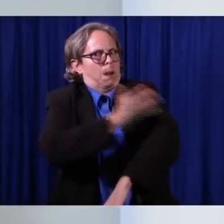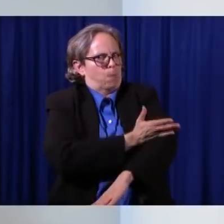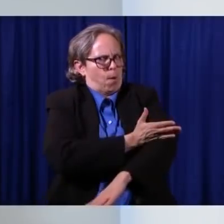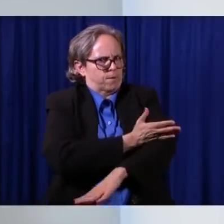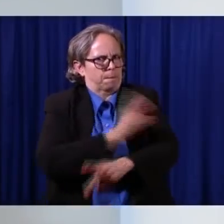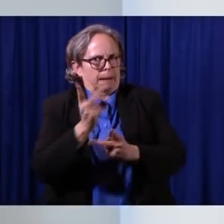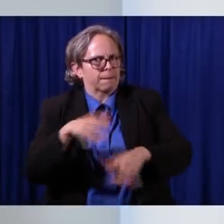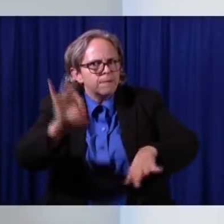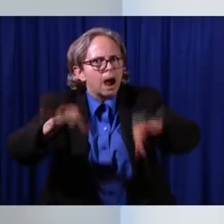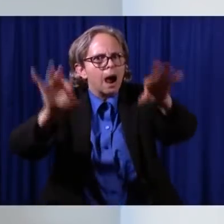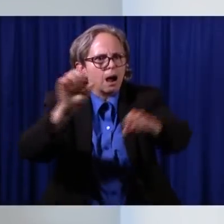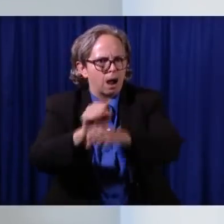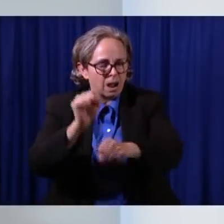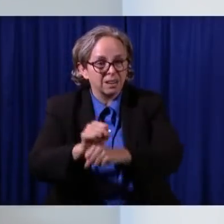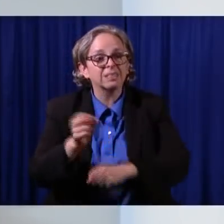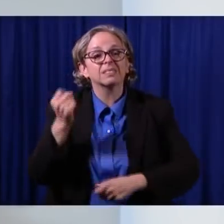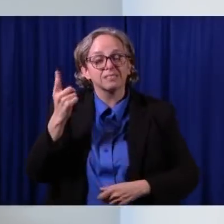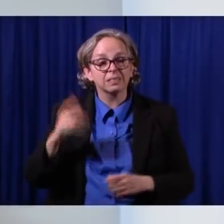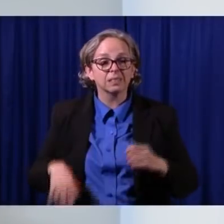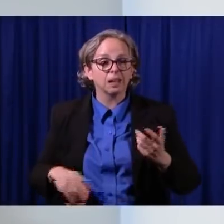who've been unemployed